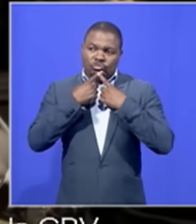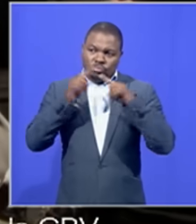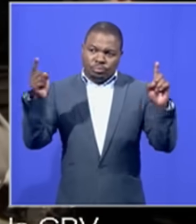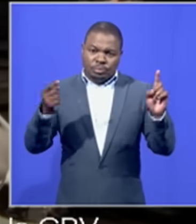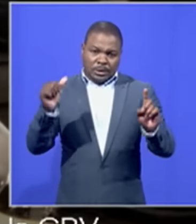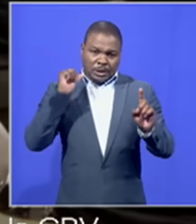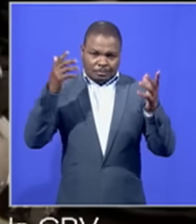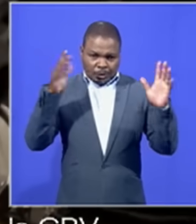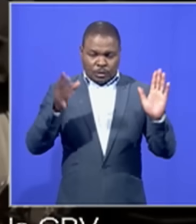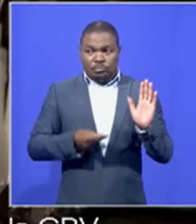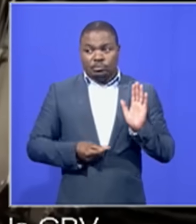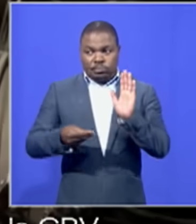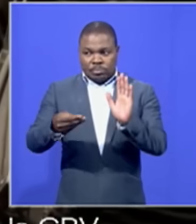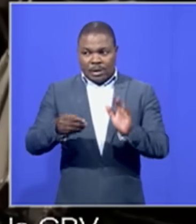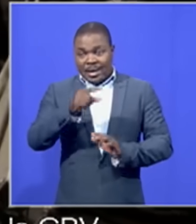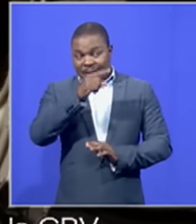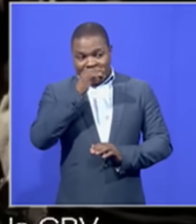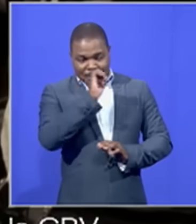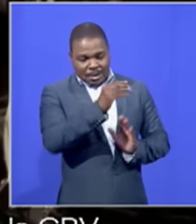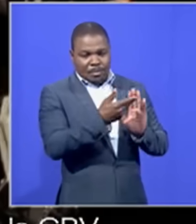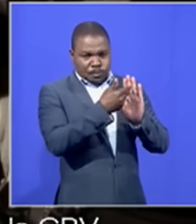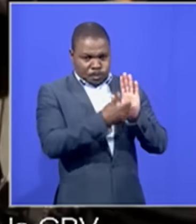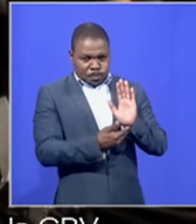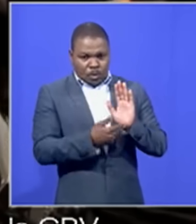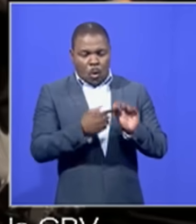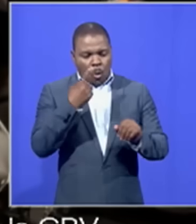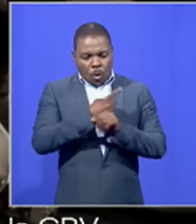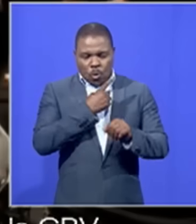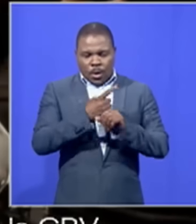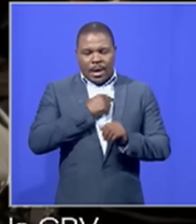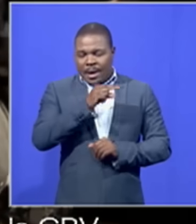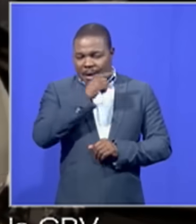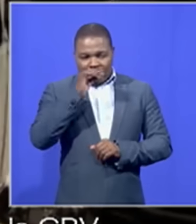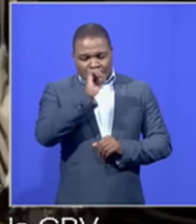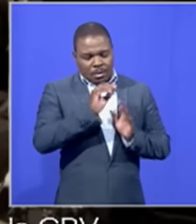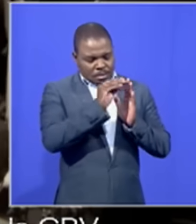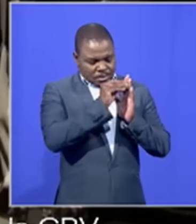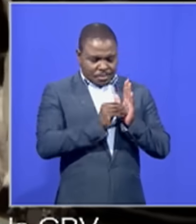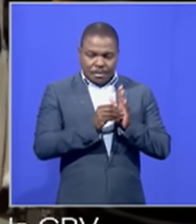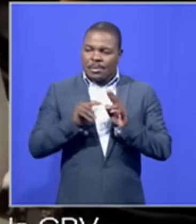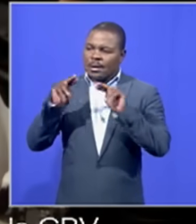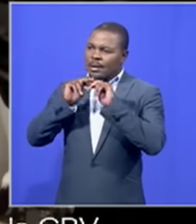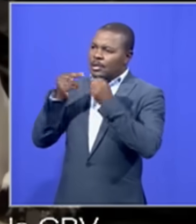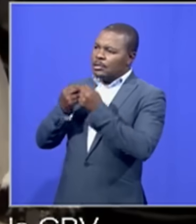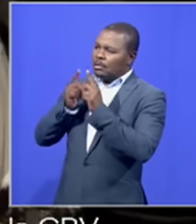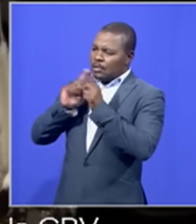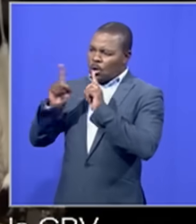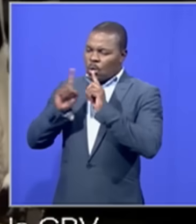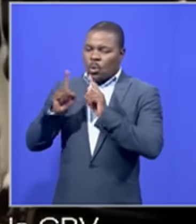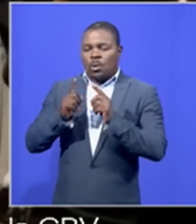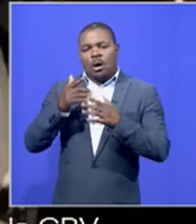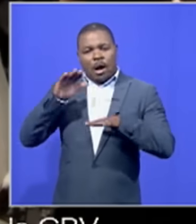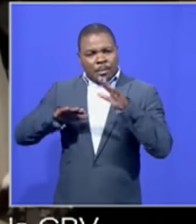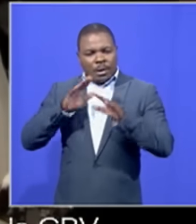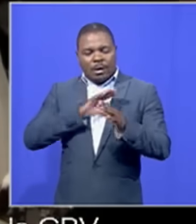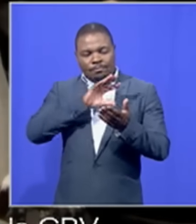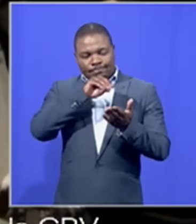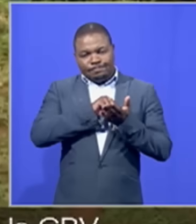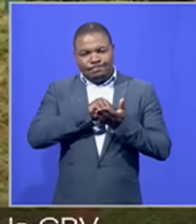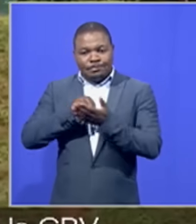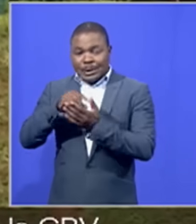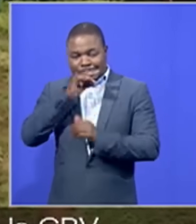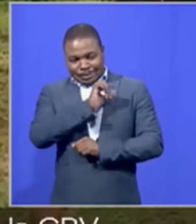yesterday is in their name, and we've carried their name with us everywhere, to the national dialogue, to handing over the petition in April. So we needed